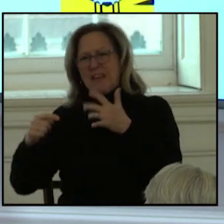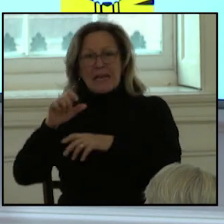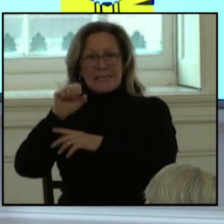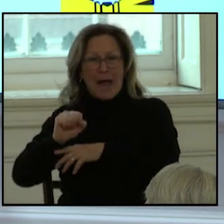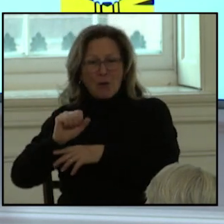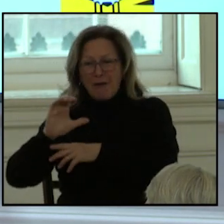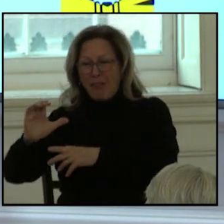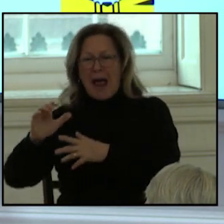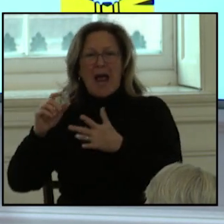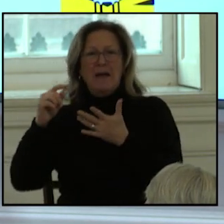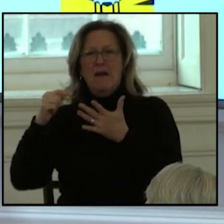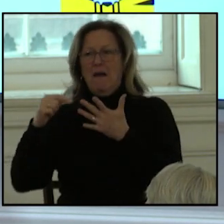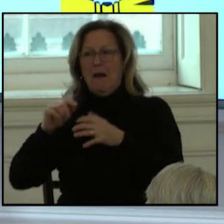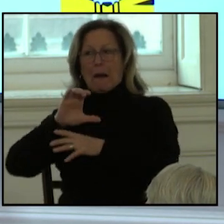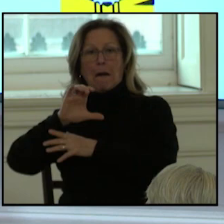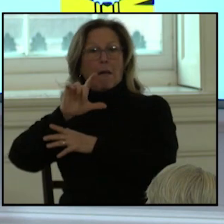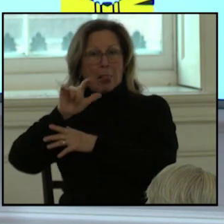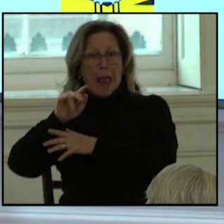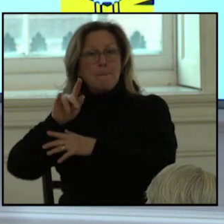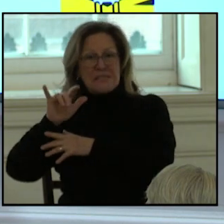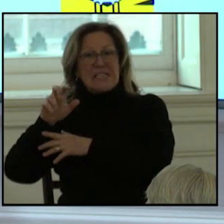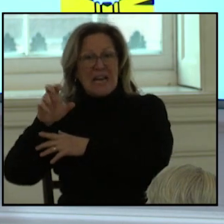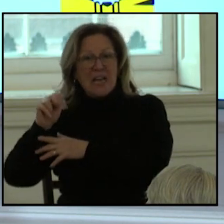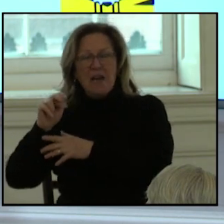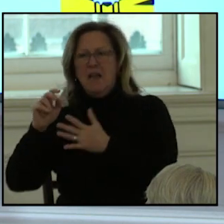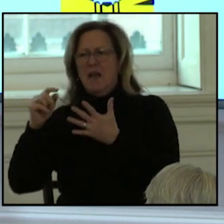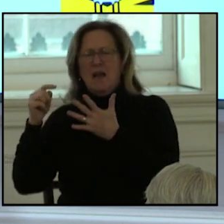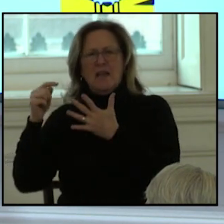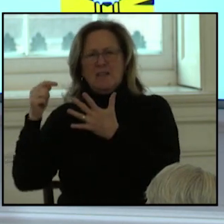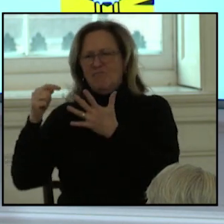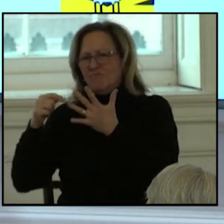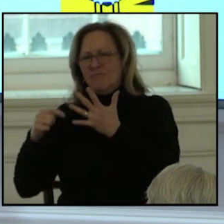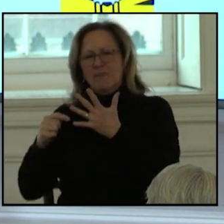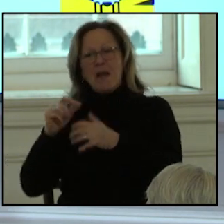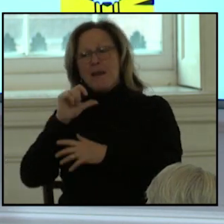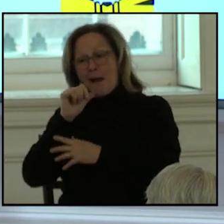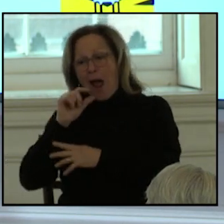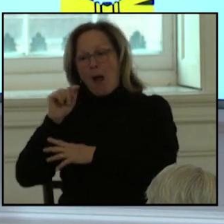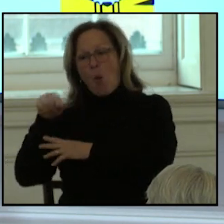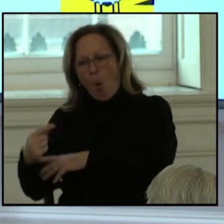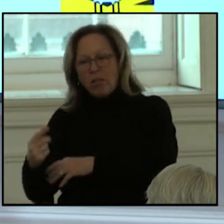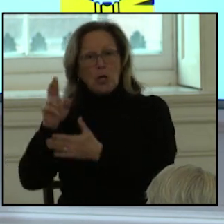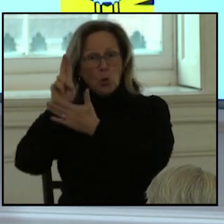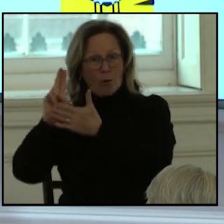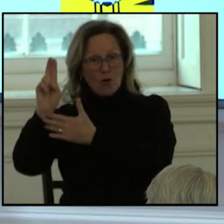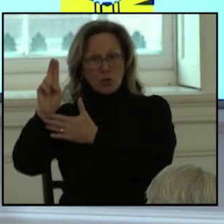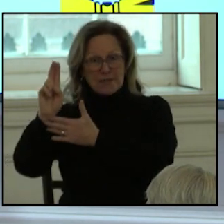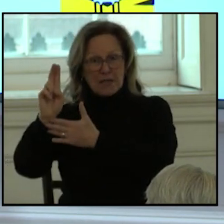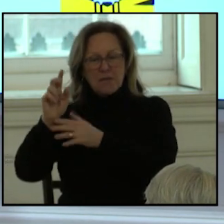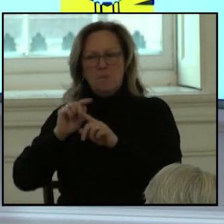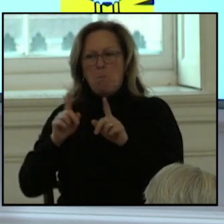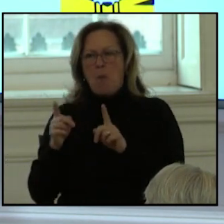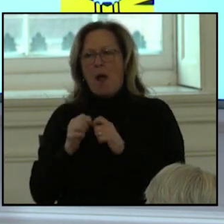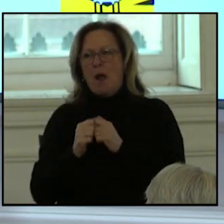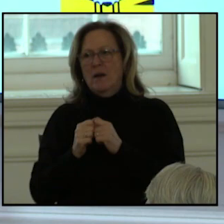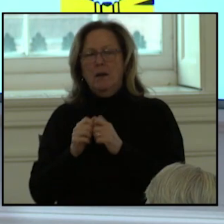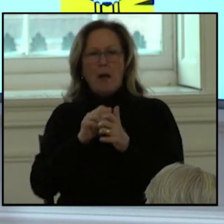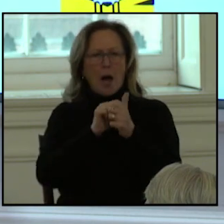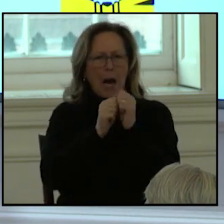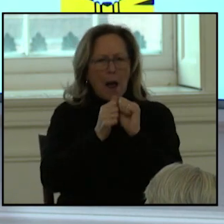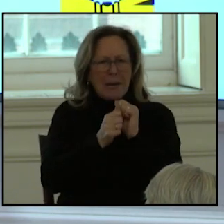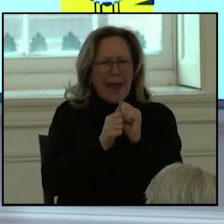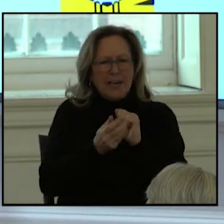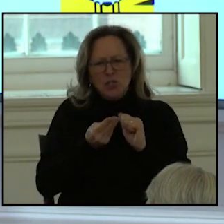South Carolina, Clemson. I mean, all of those cases, and not just the university cases, but